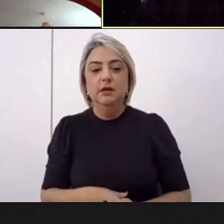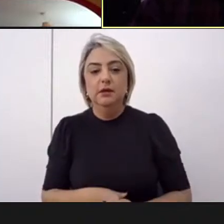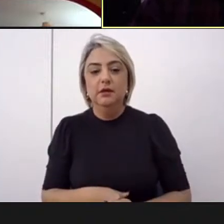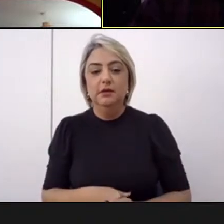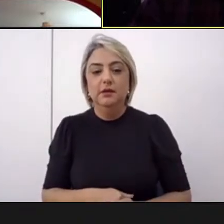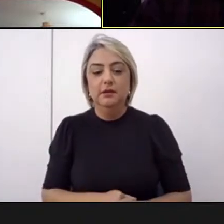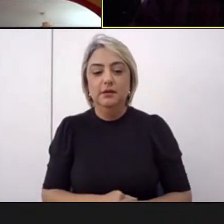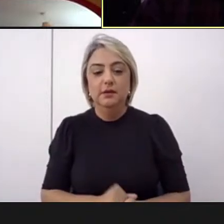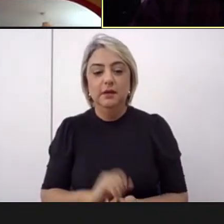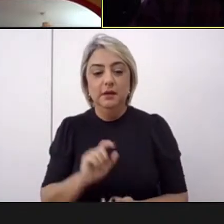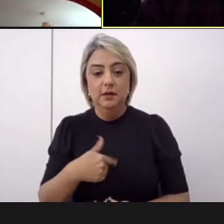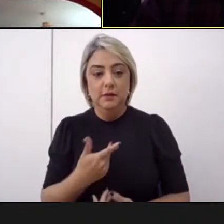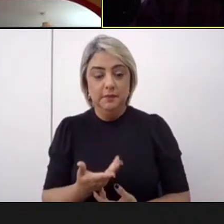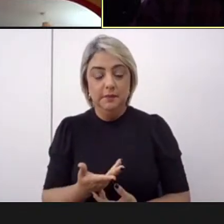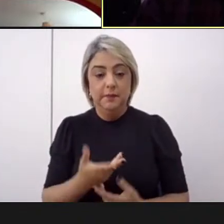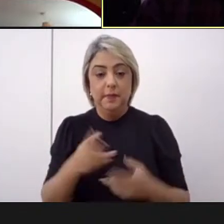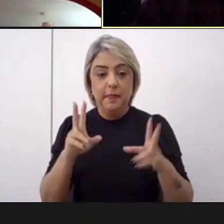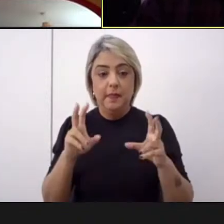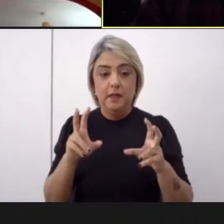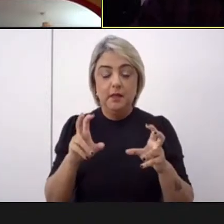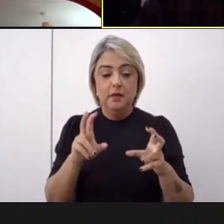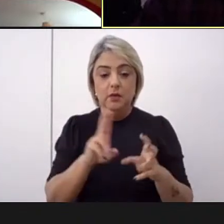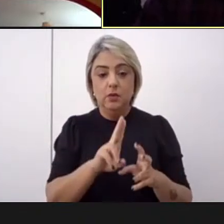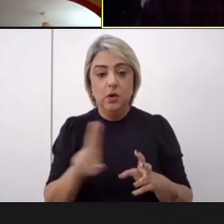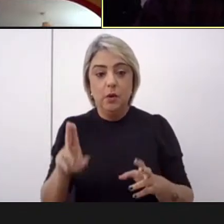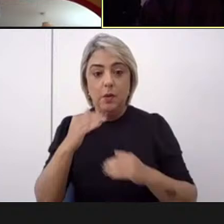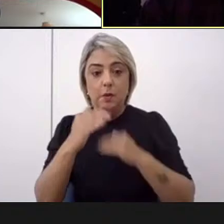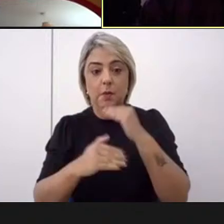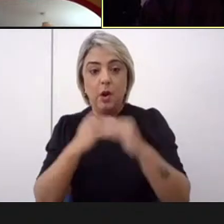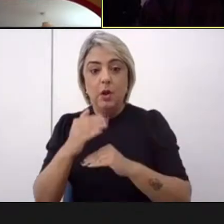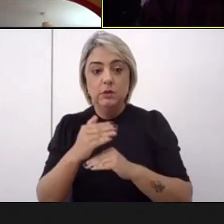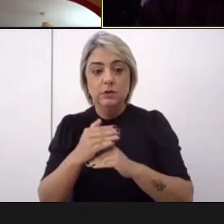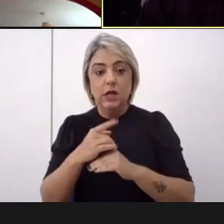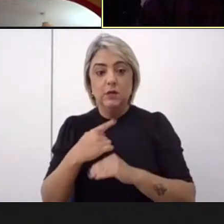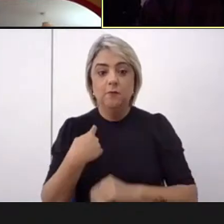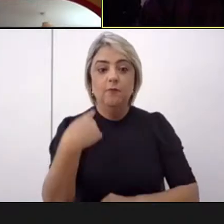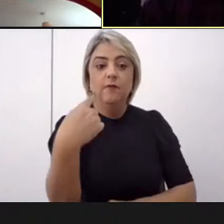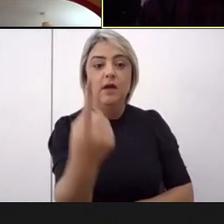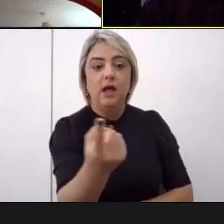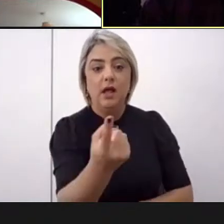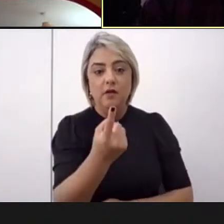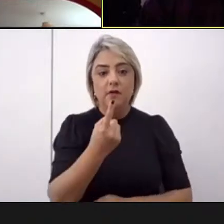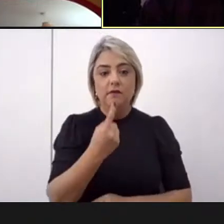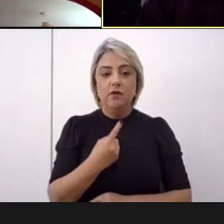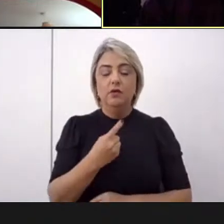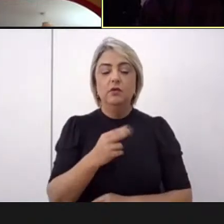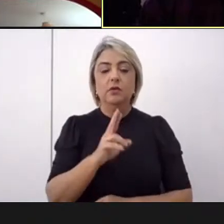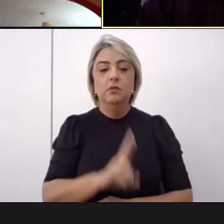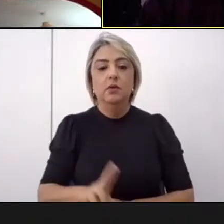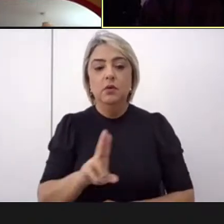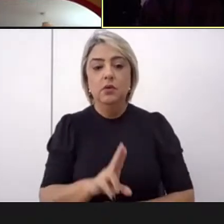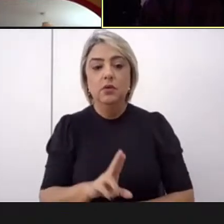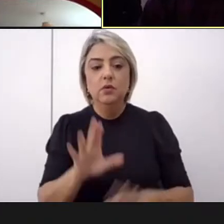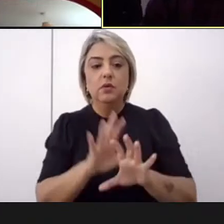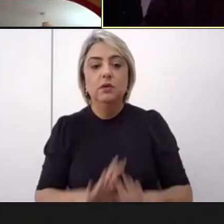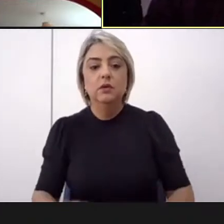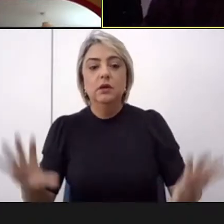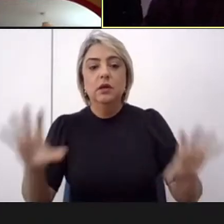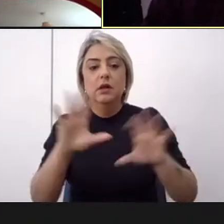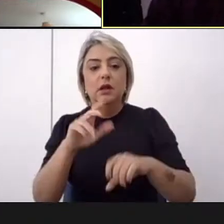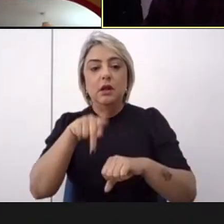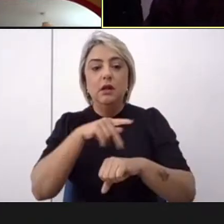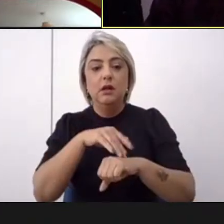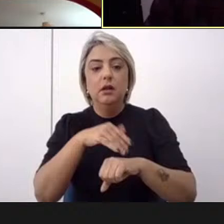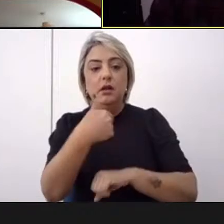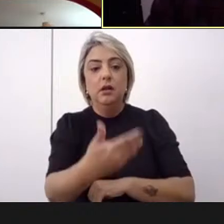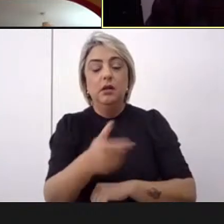this the boomerang process. How do you see the use of international arena for national purposes and the relationship